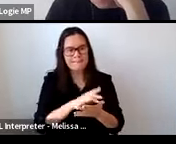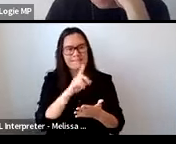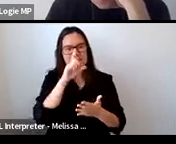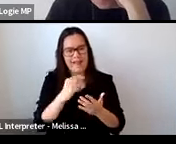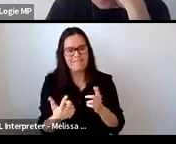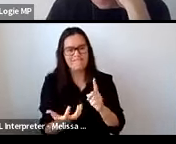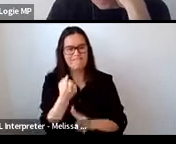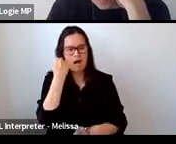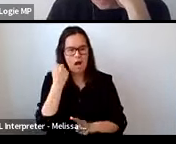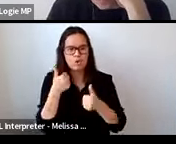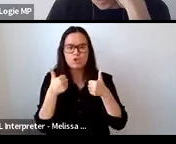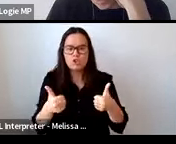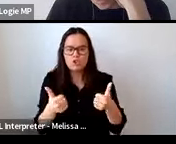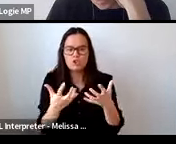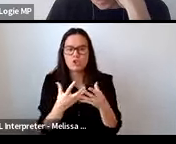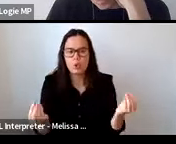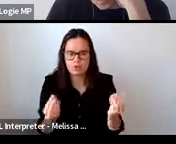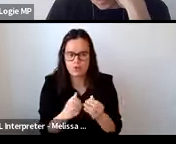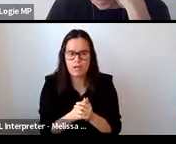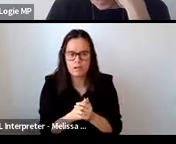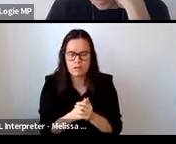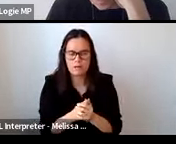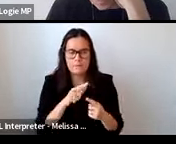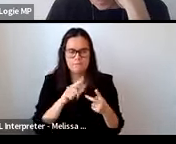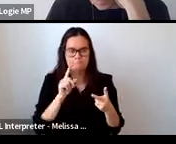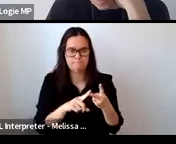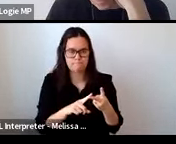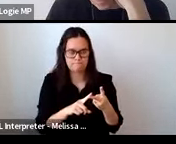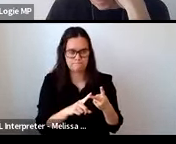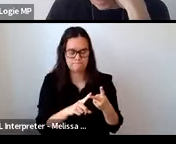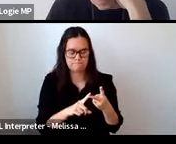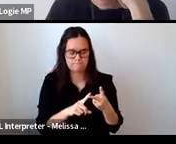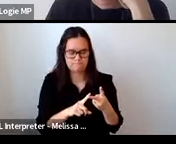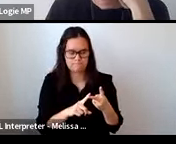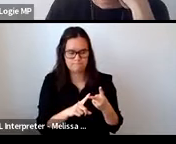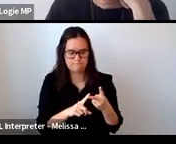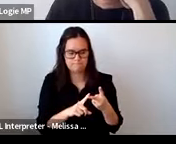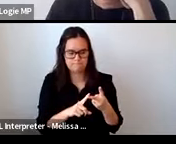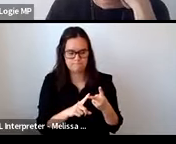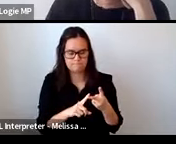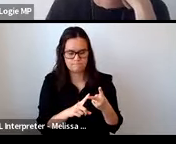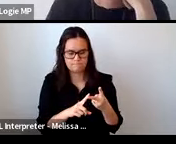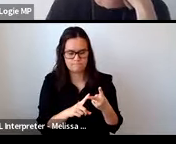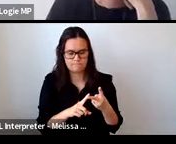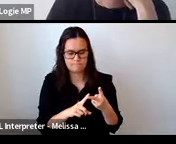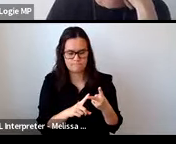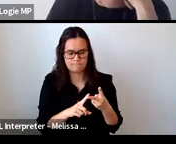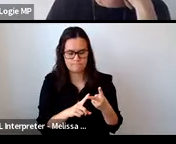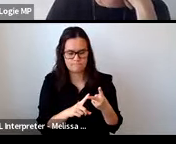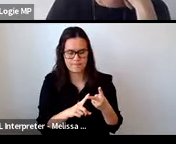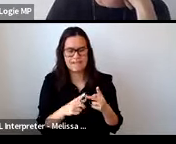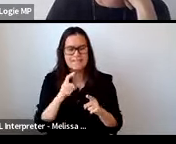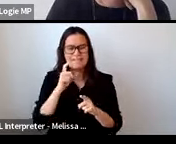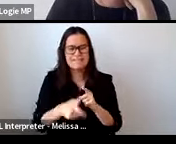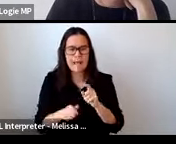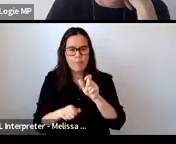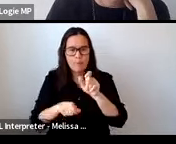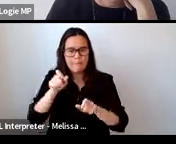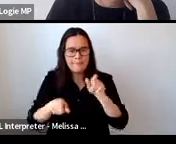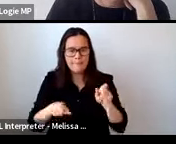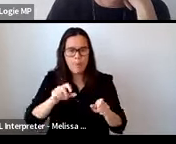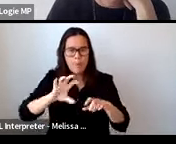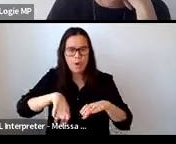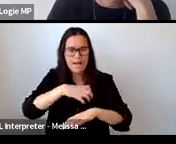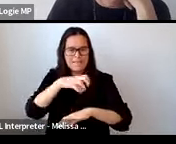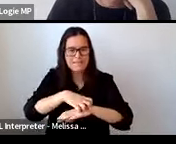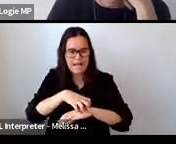that stick. Secondly, resources are needed to enable disabled people's organisations to